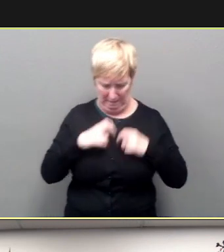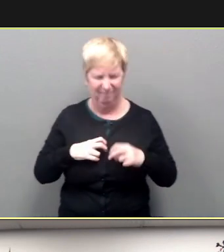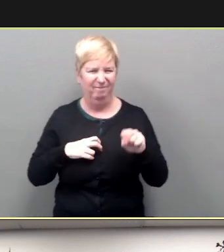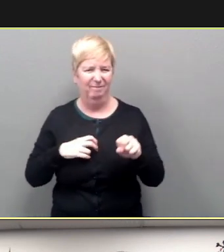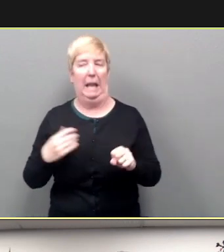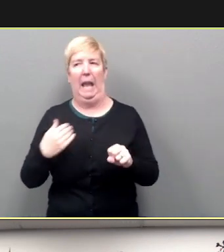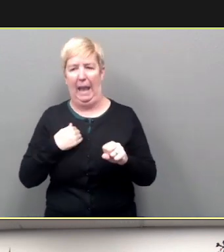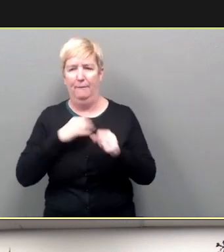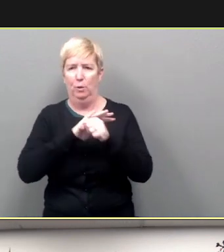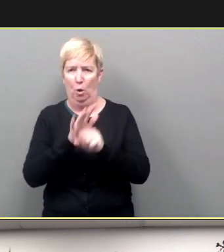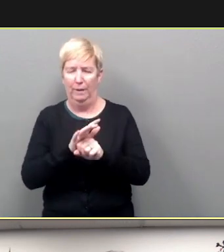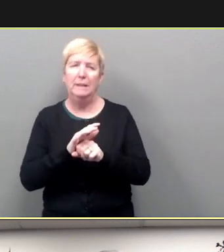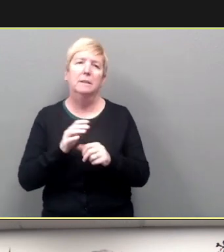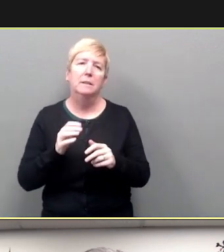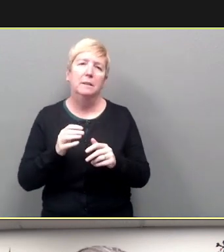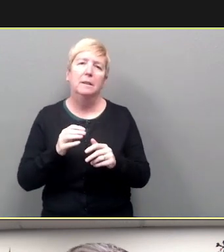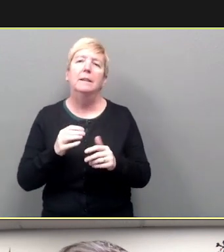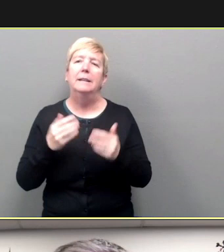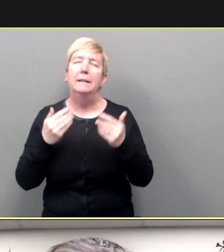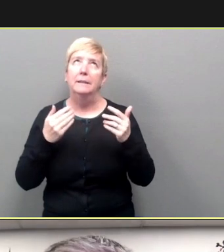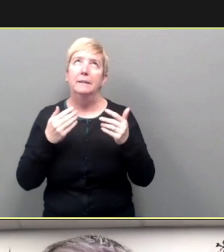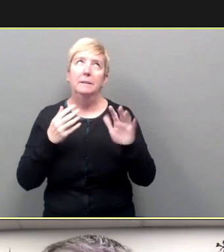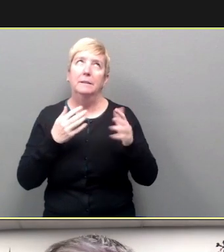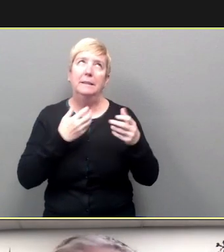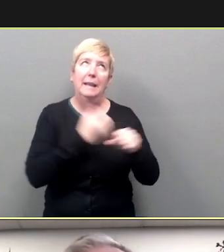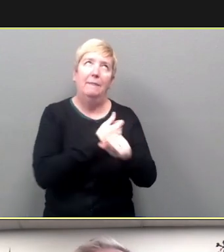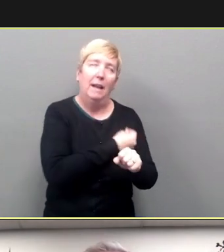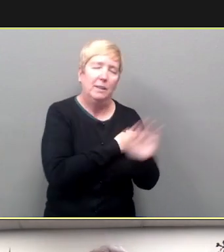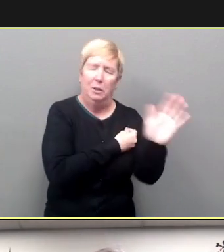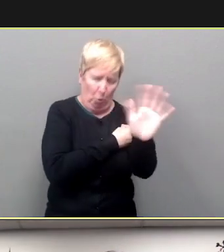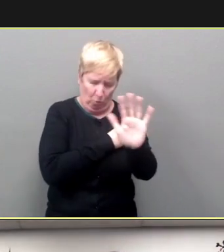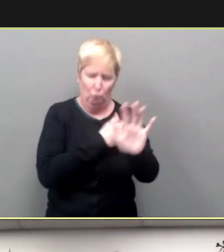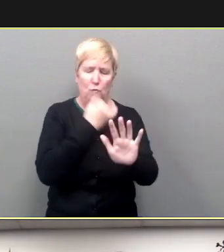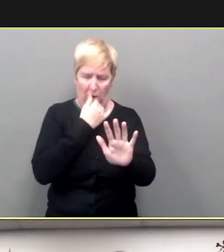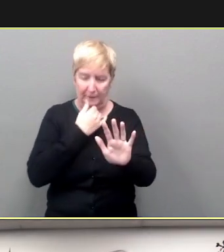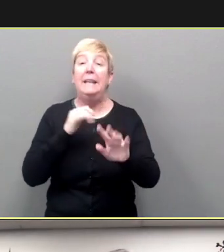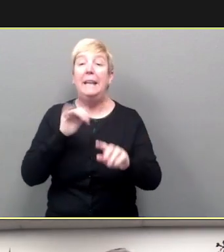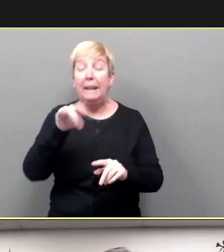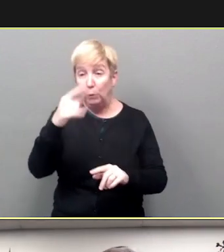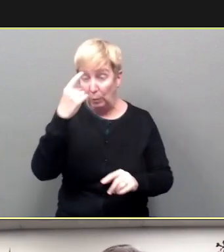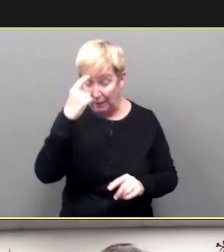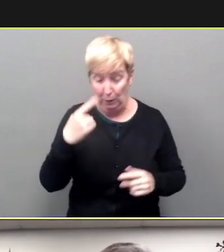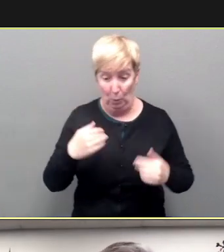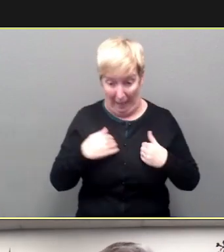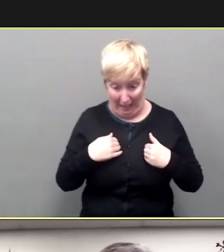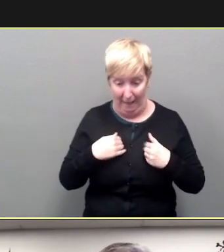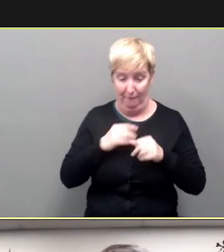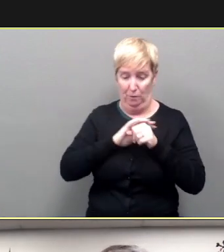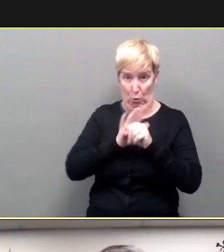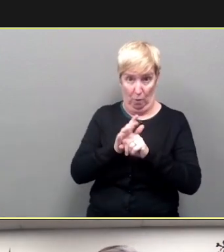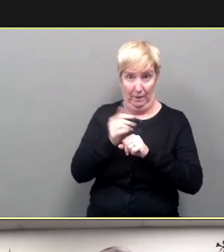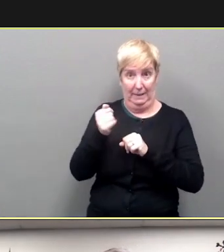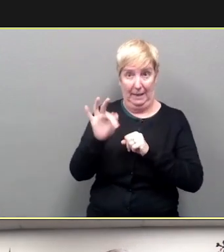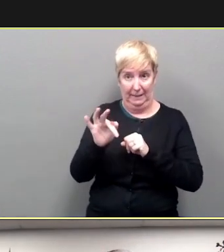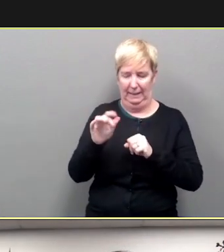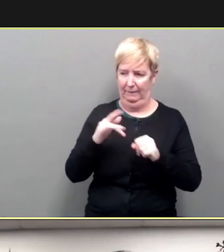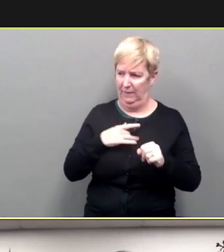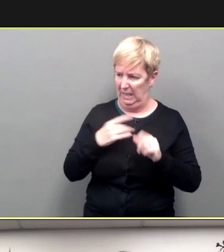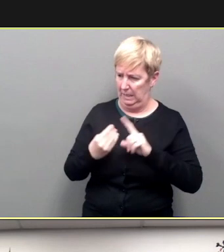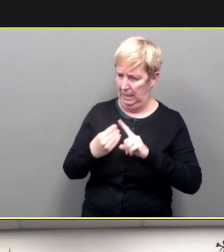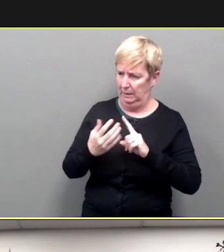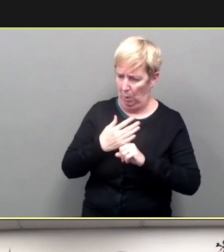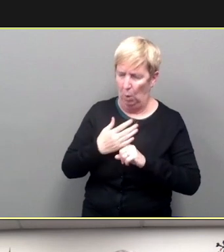get vaccinated. Sorry, well, no, that was wrong. If you think you might have COVID-19 or a reason to suspect you're exposed, get